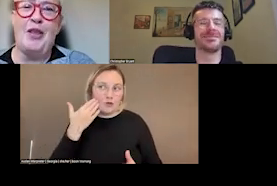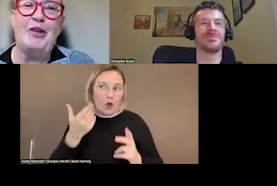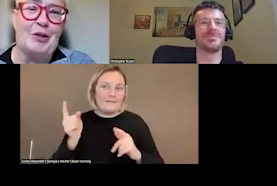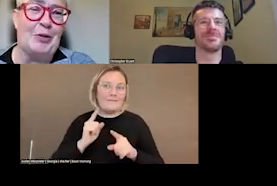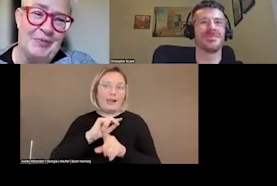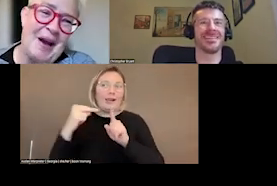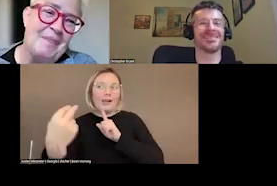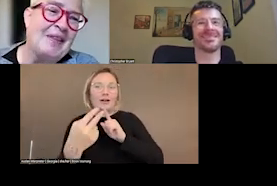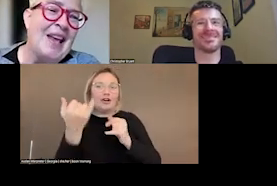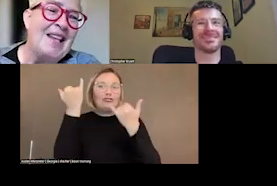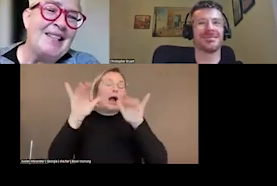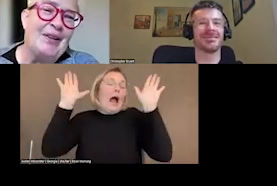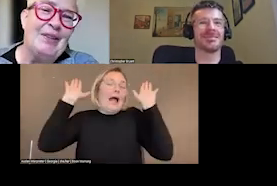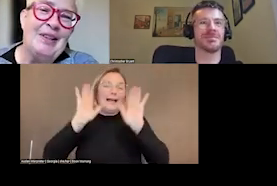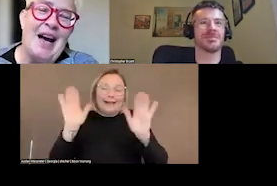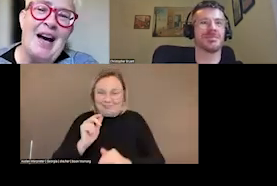no, they're very good.